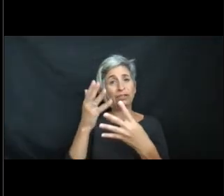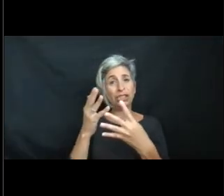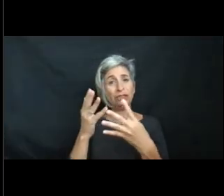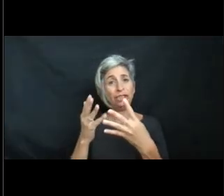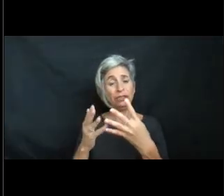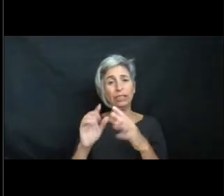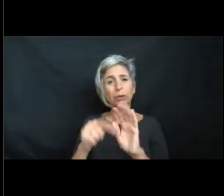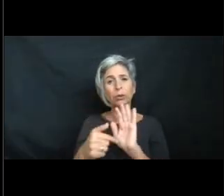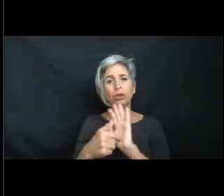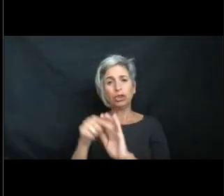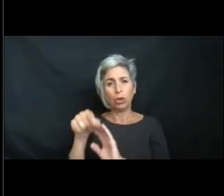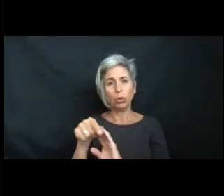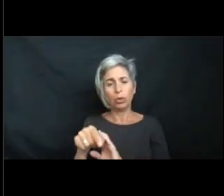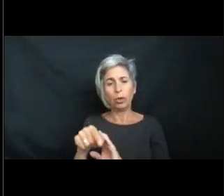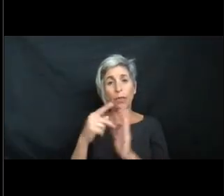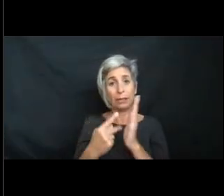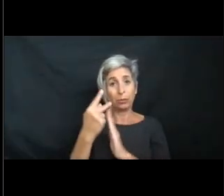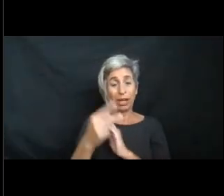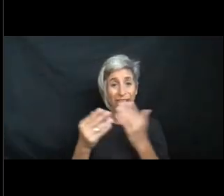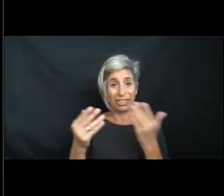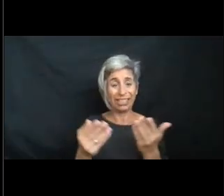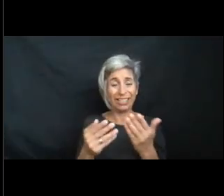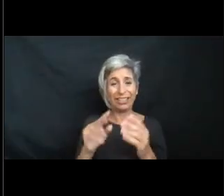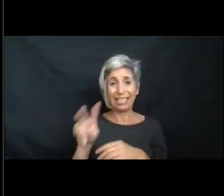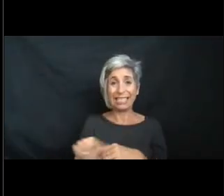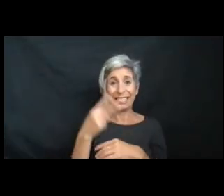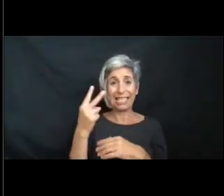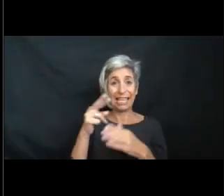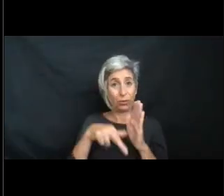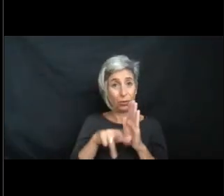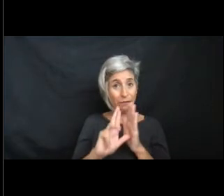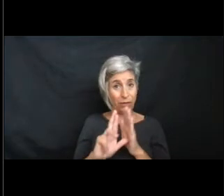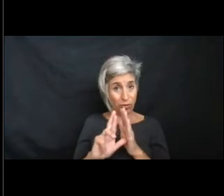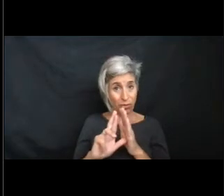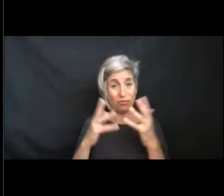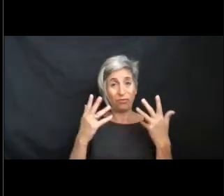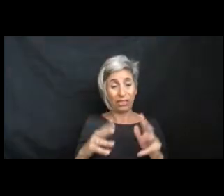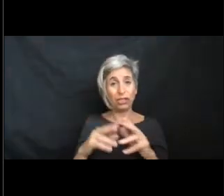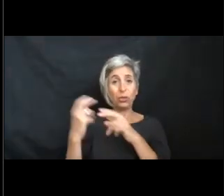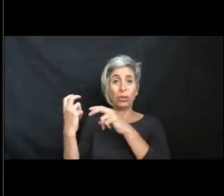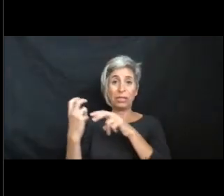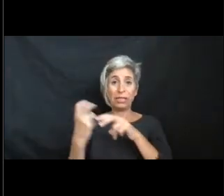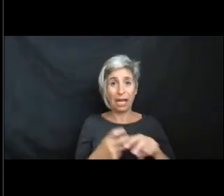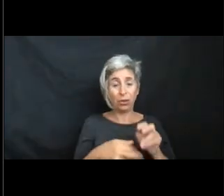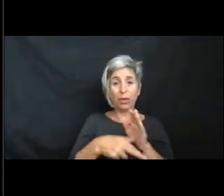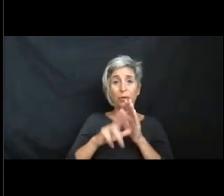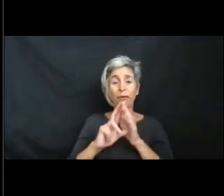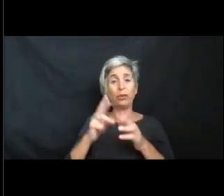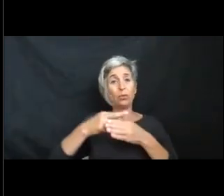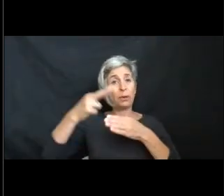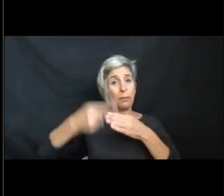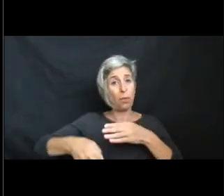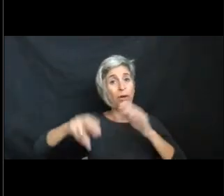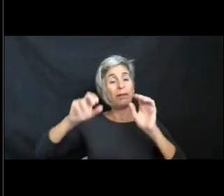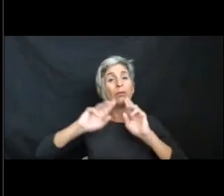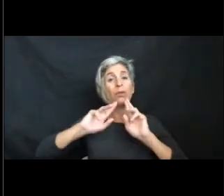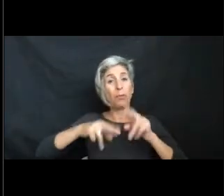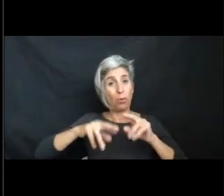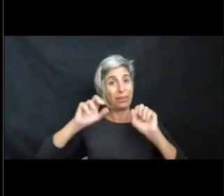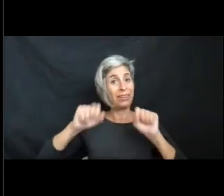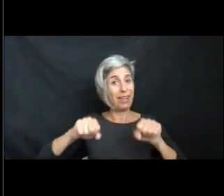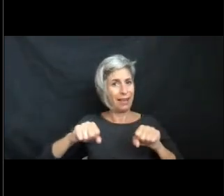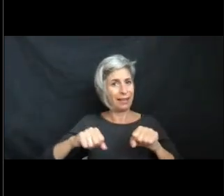this project right here, you could see has had a second review cycle, and so you can download a review cycle report. From here, you